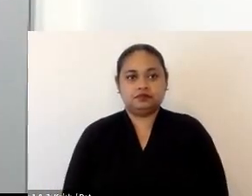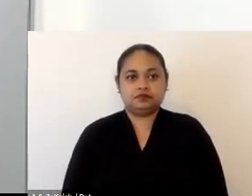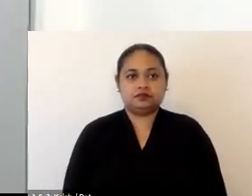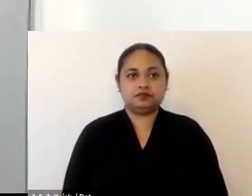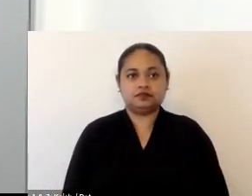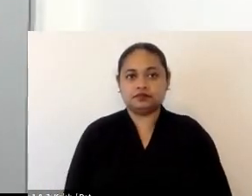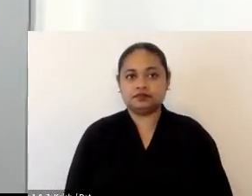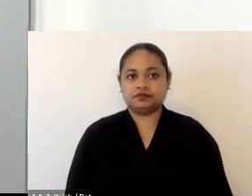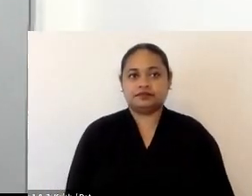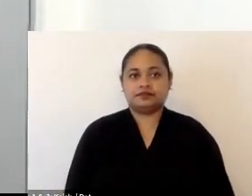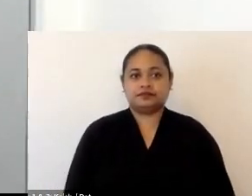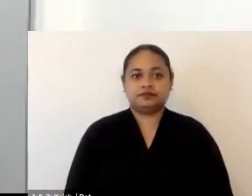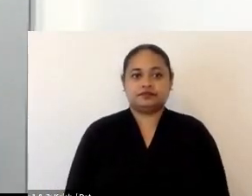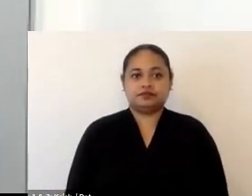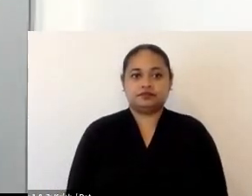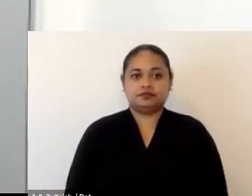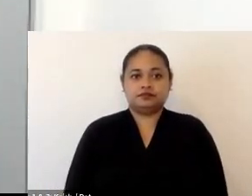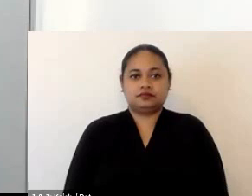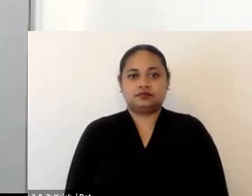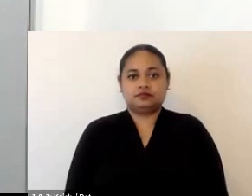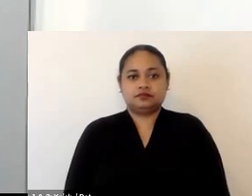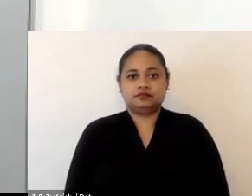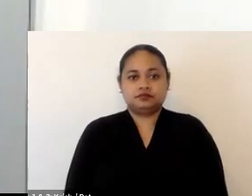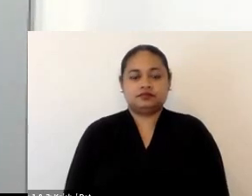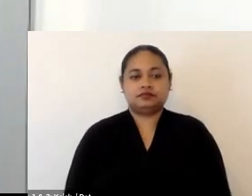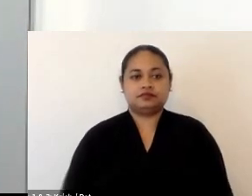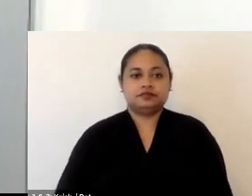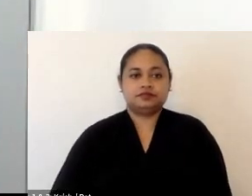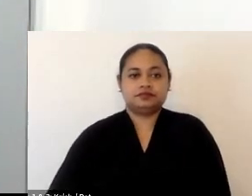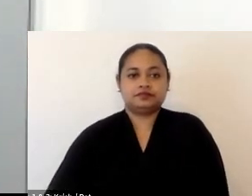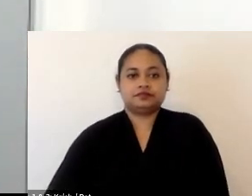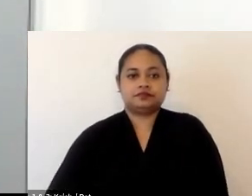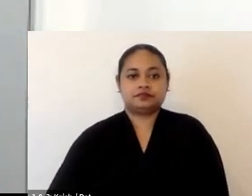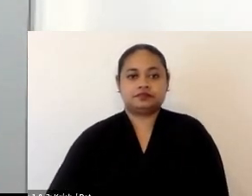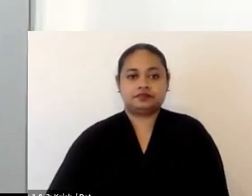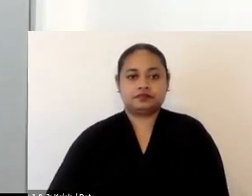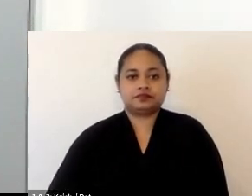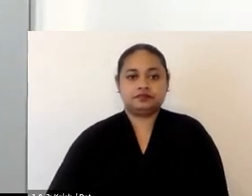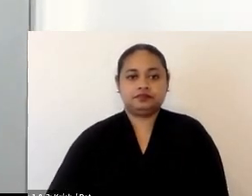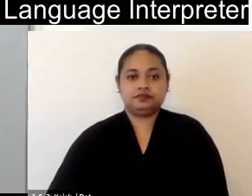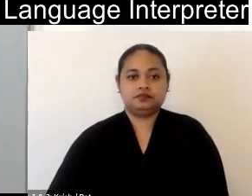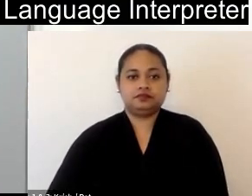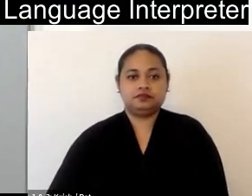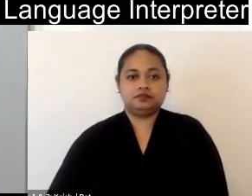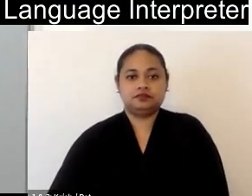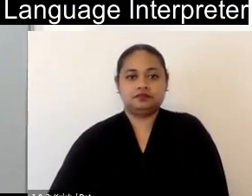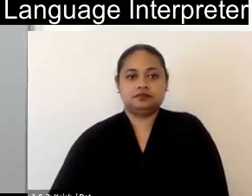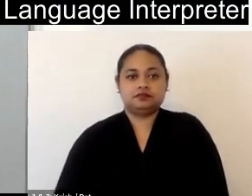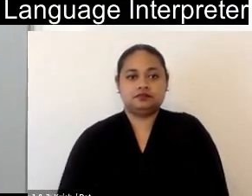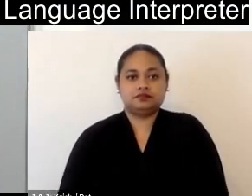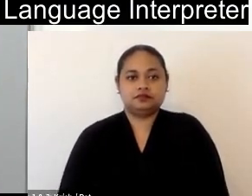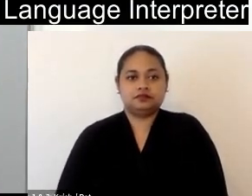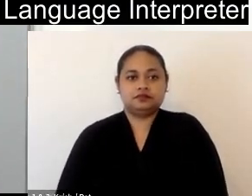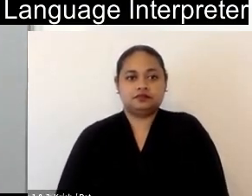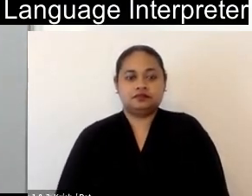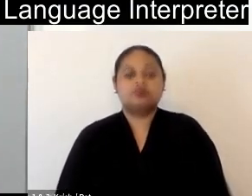respects to their elders past, present and emerging. As Zoe's mentioned, been working on this